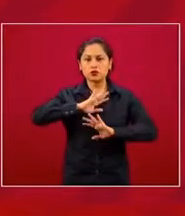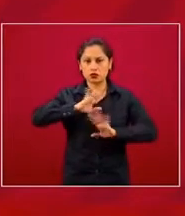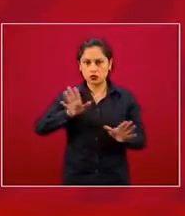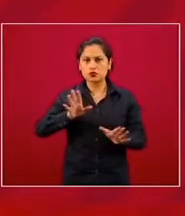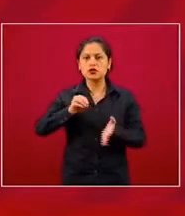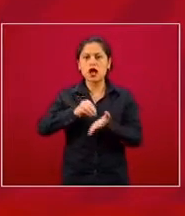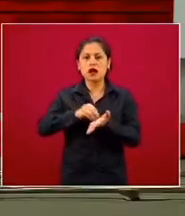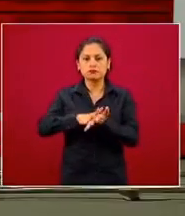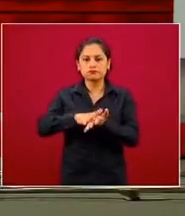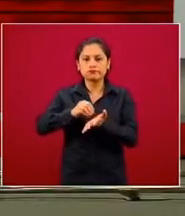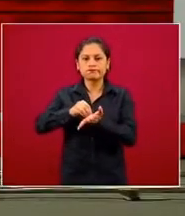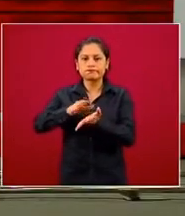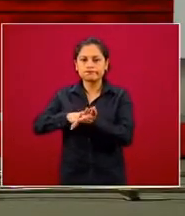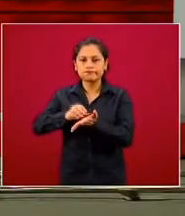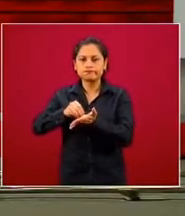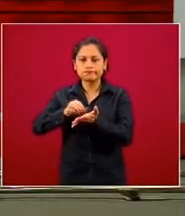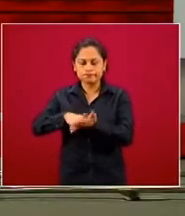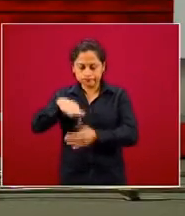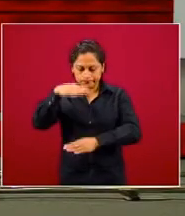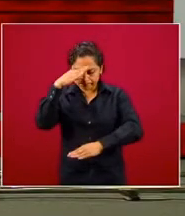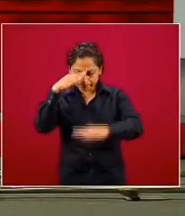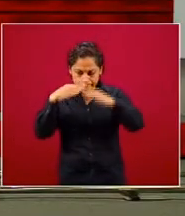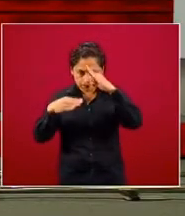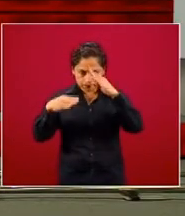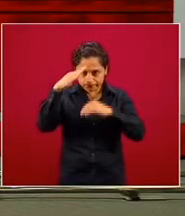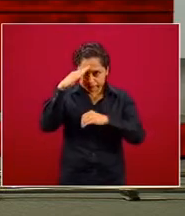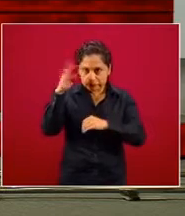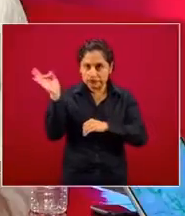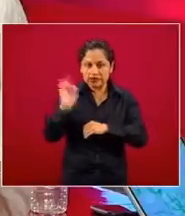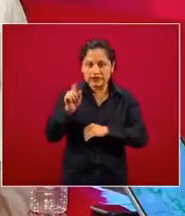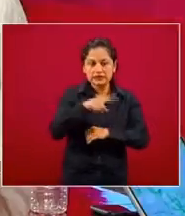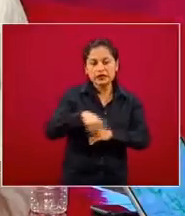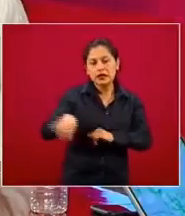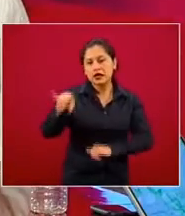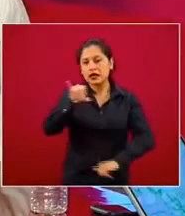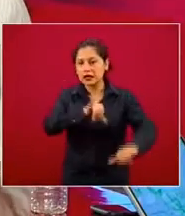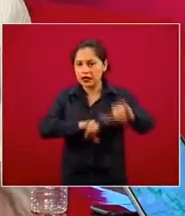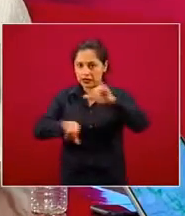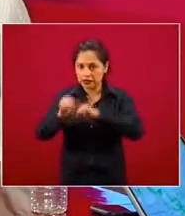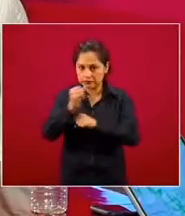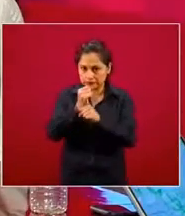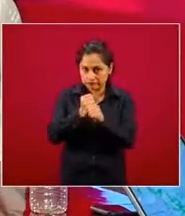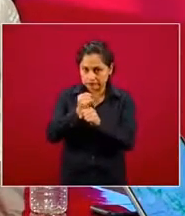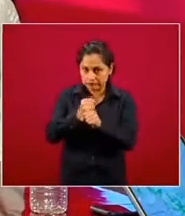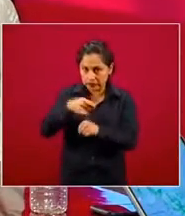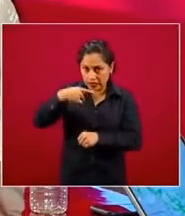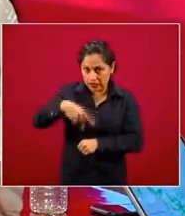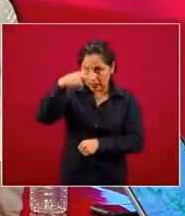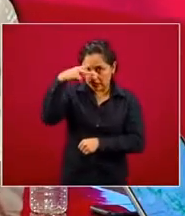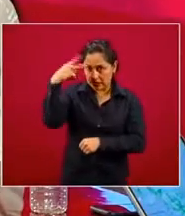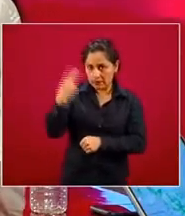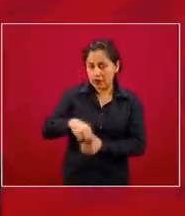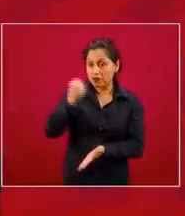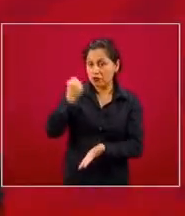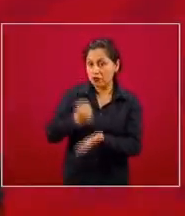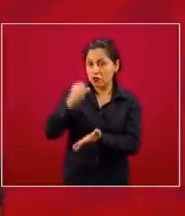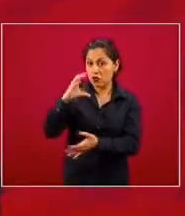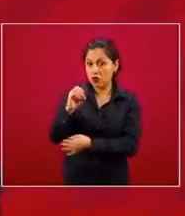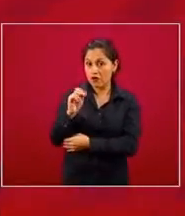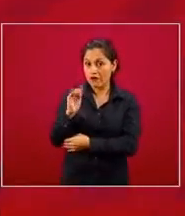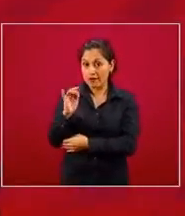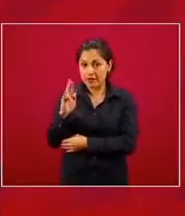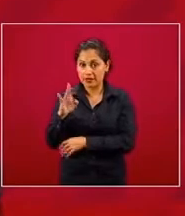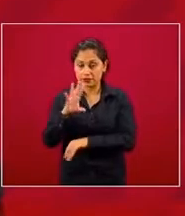really. We don't have these validated nor authorized by COFEPRIS,